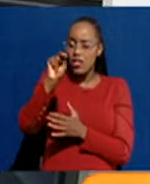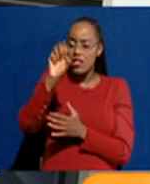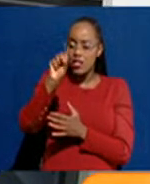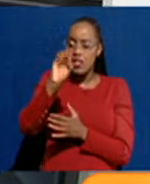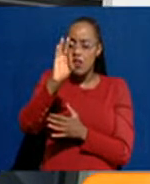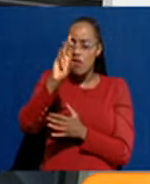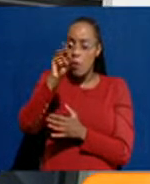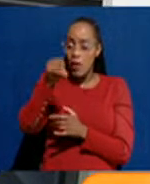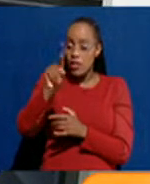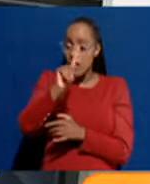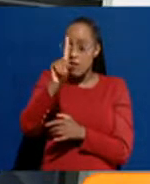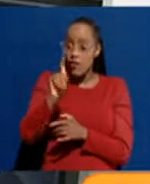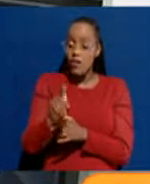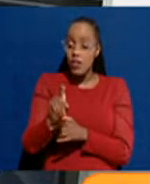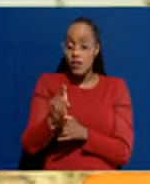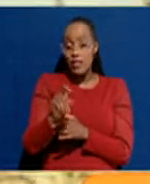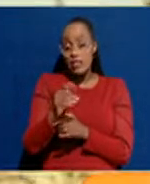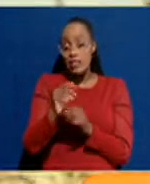be,